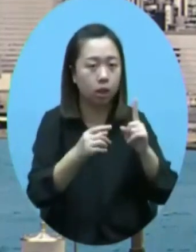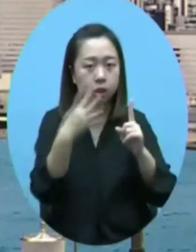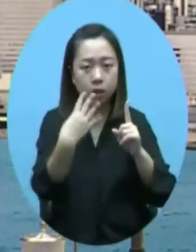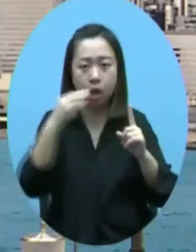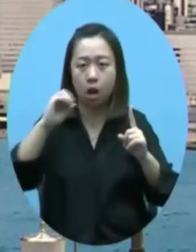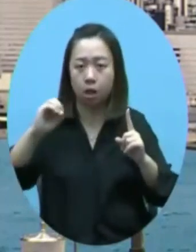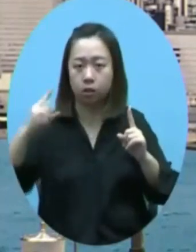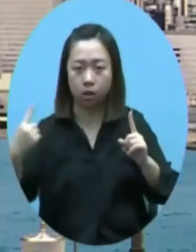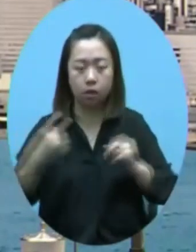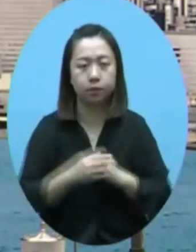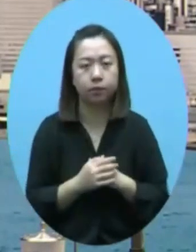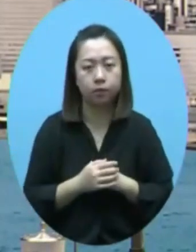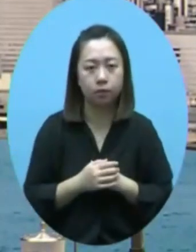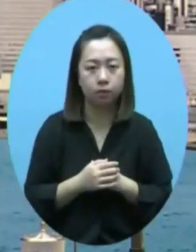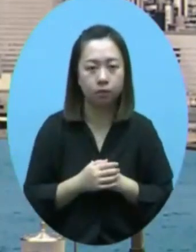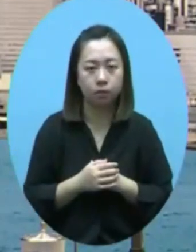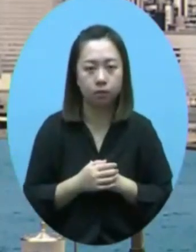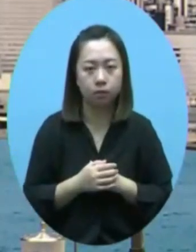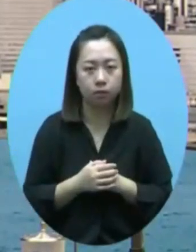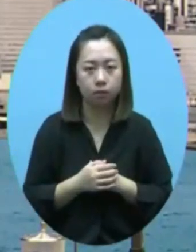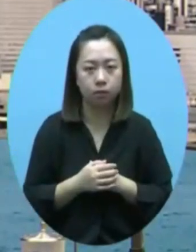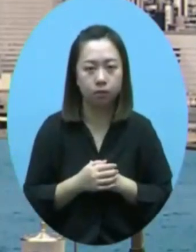is 1401.